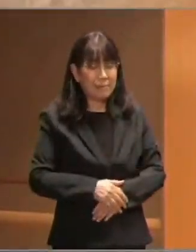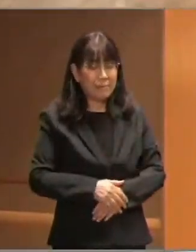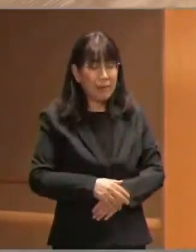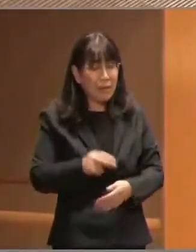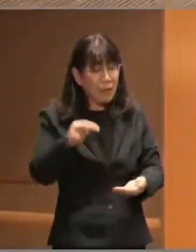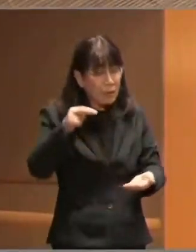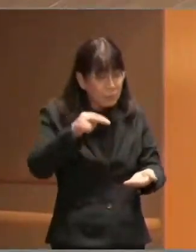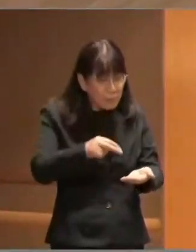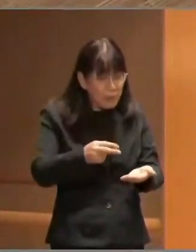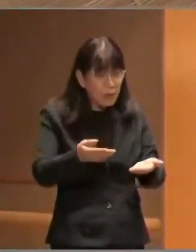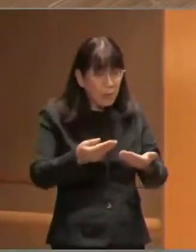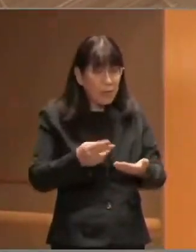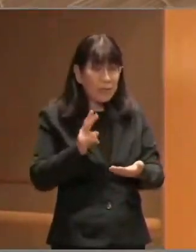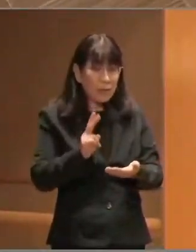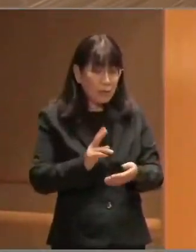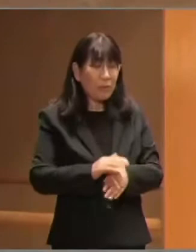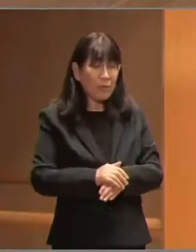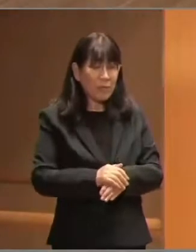As you can see here,